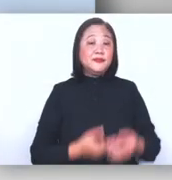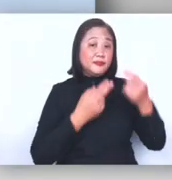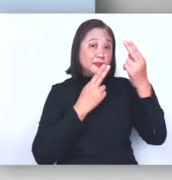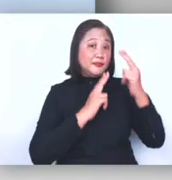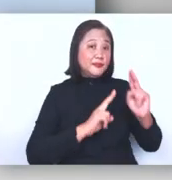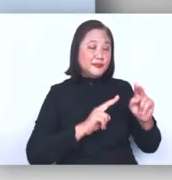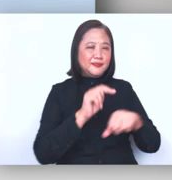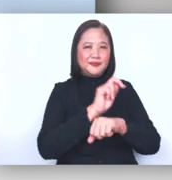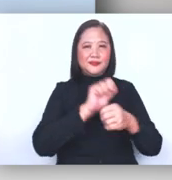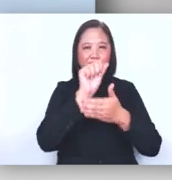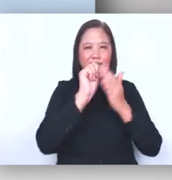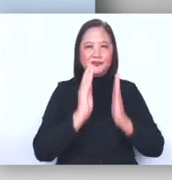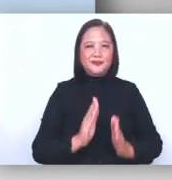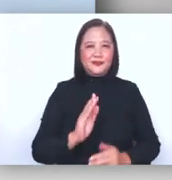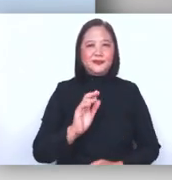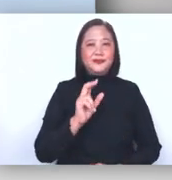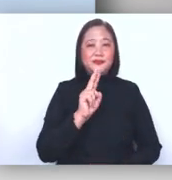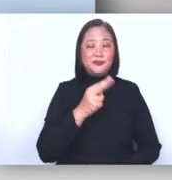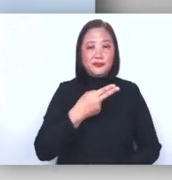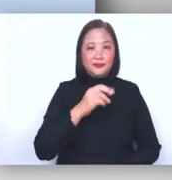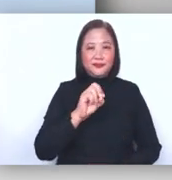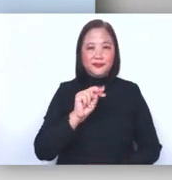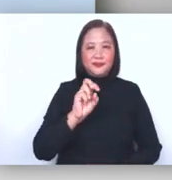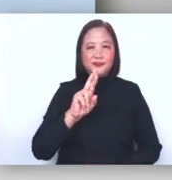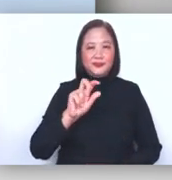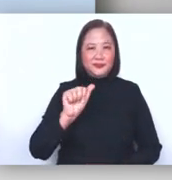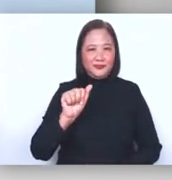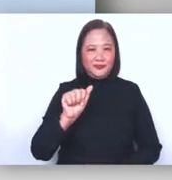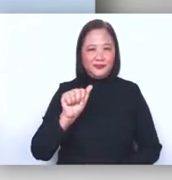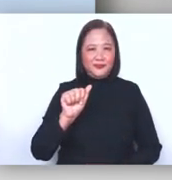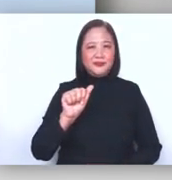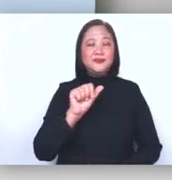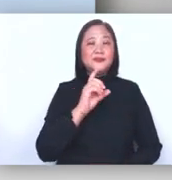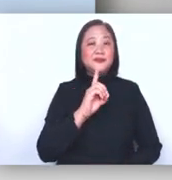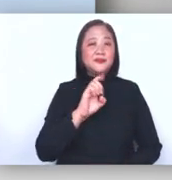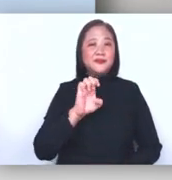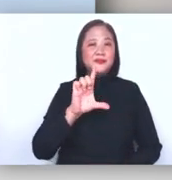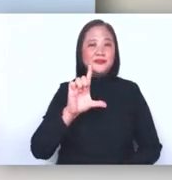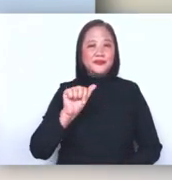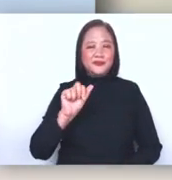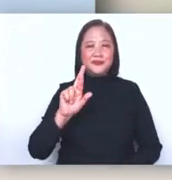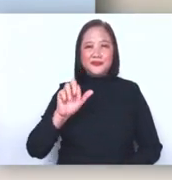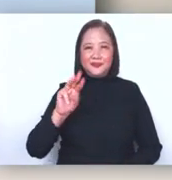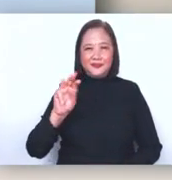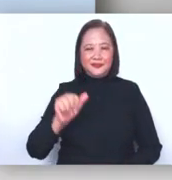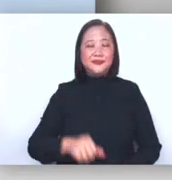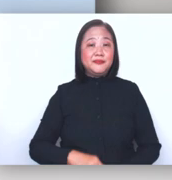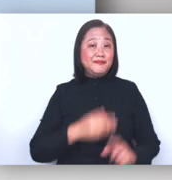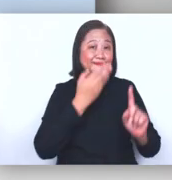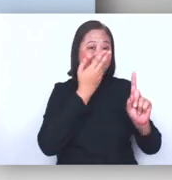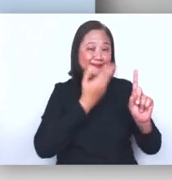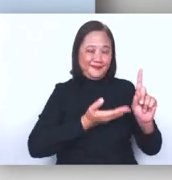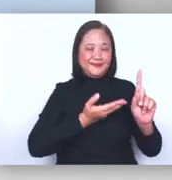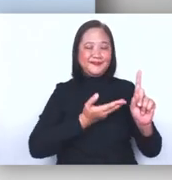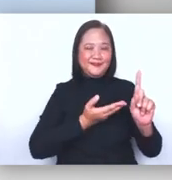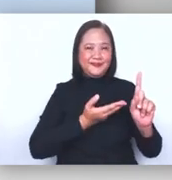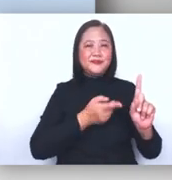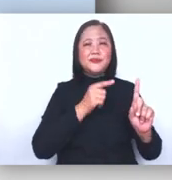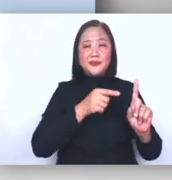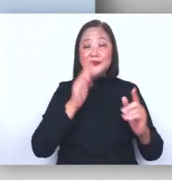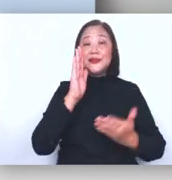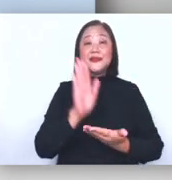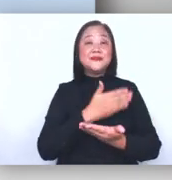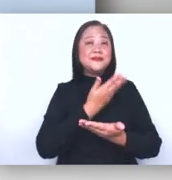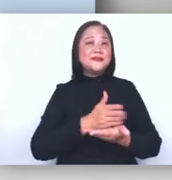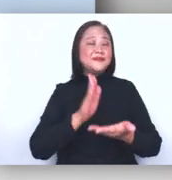Tribute to national artist Honorata Atang De La Rama. Honorata Atang De La Rama was a singer,